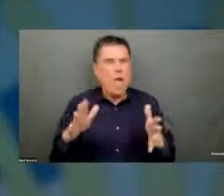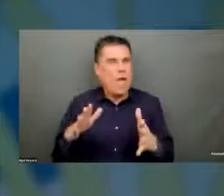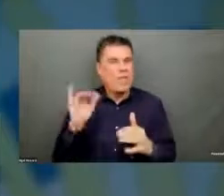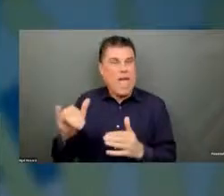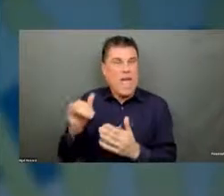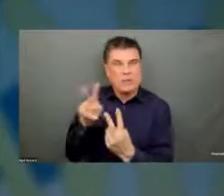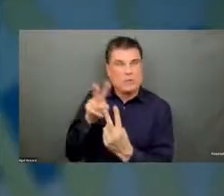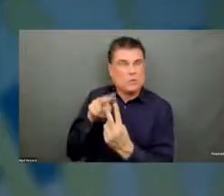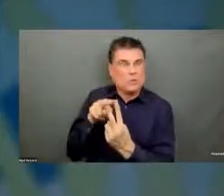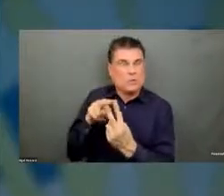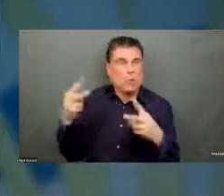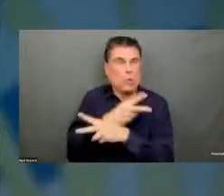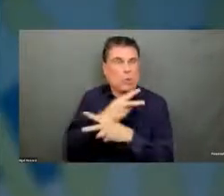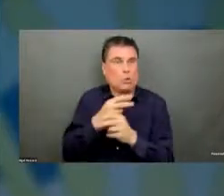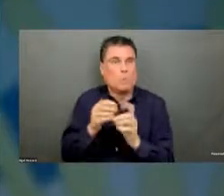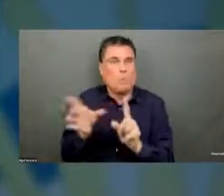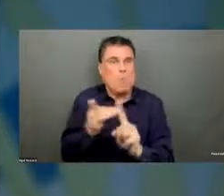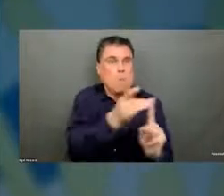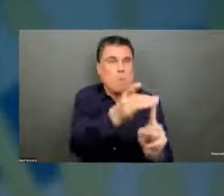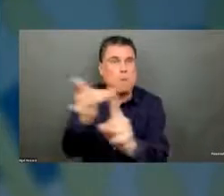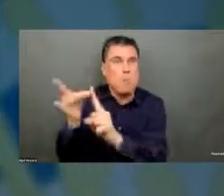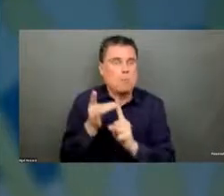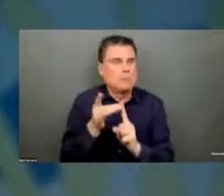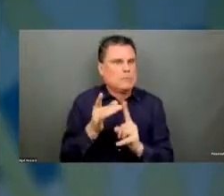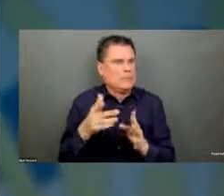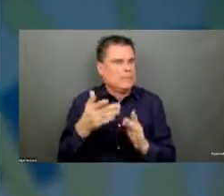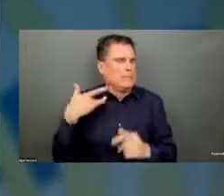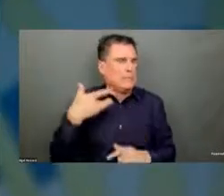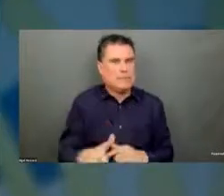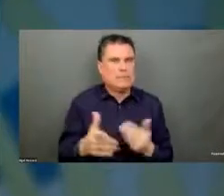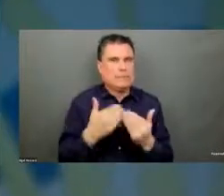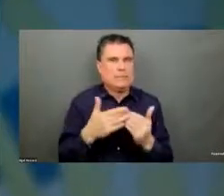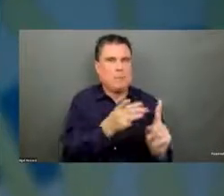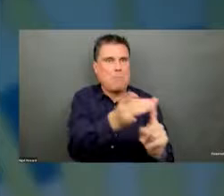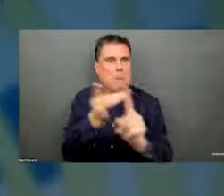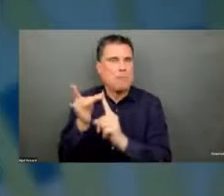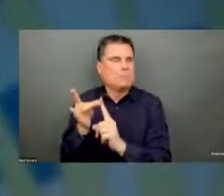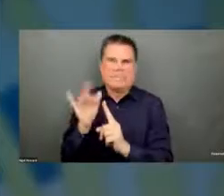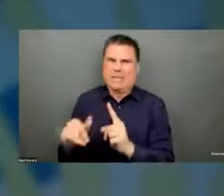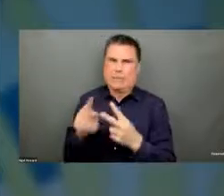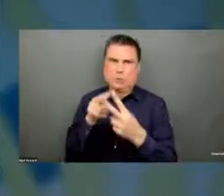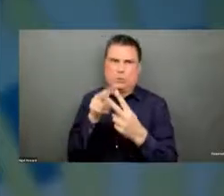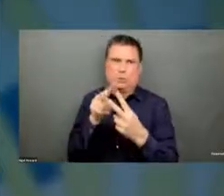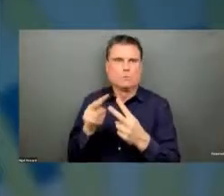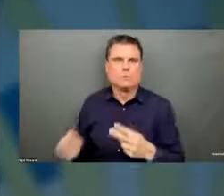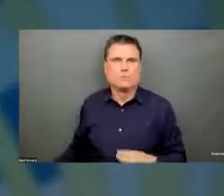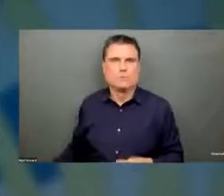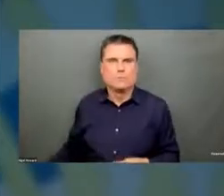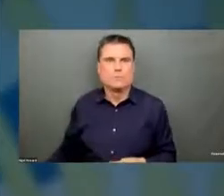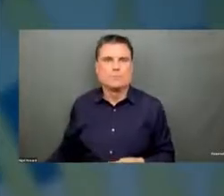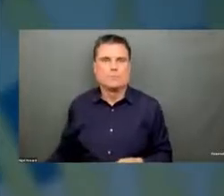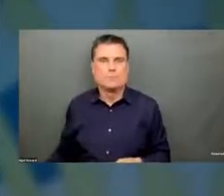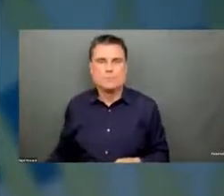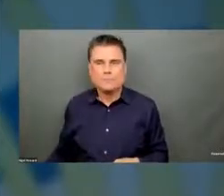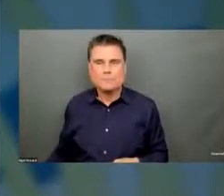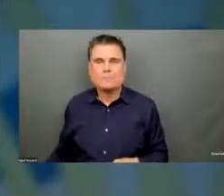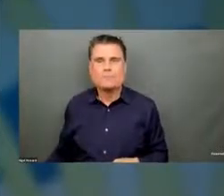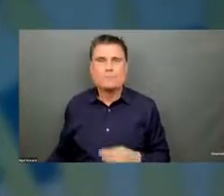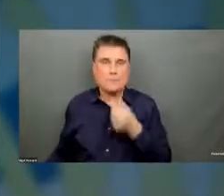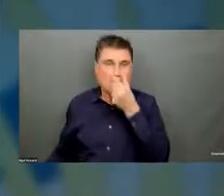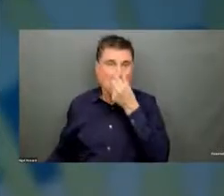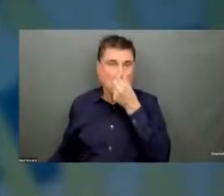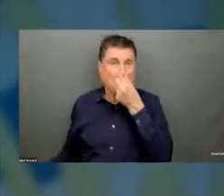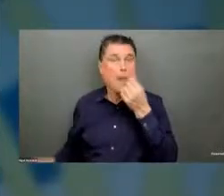Finally, I want to talk a little bit about the light in our tunnel, and that is the vaccine, the fact that we have safe and